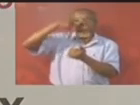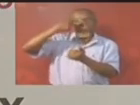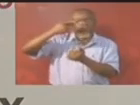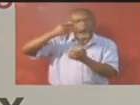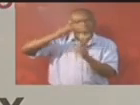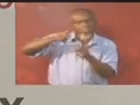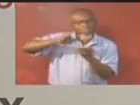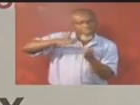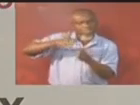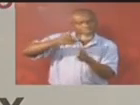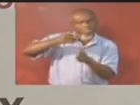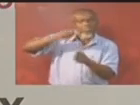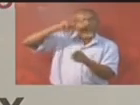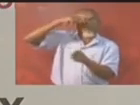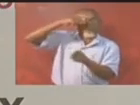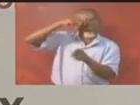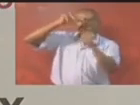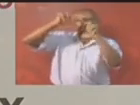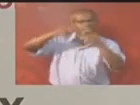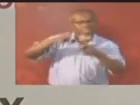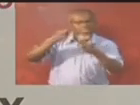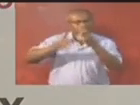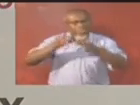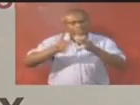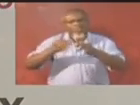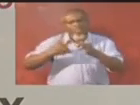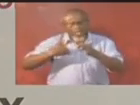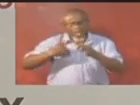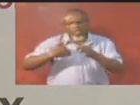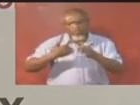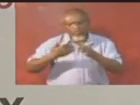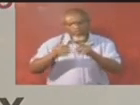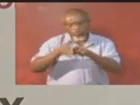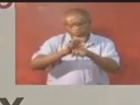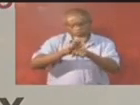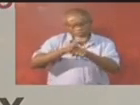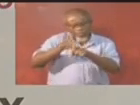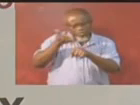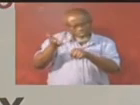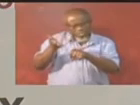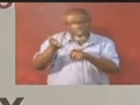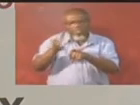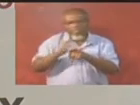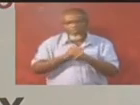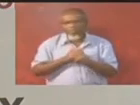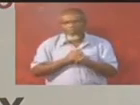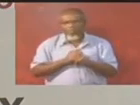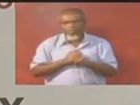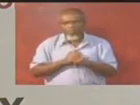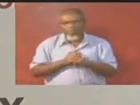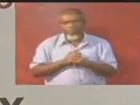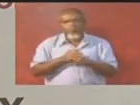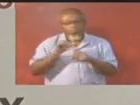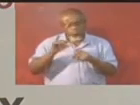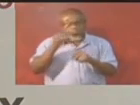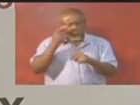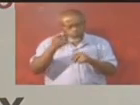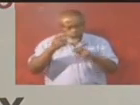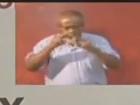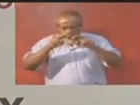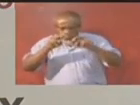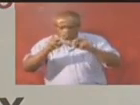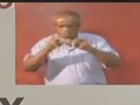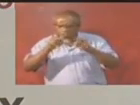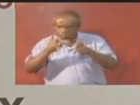automatically directly related to respiratory illness, so that we do monitor deaths, especially more sudden ones or